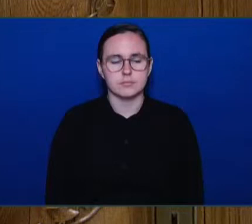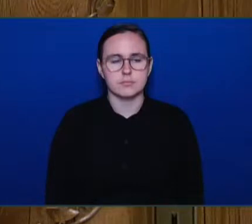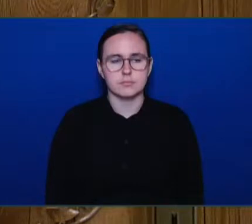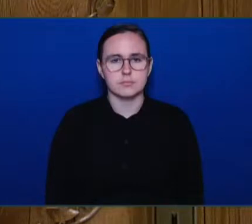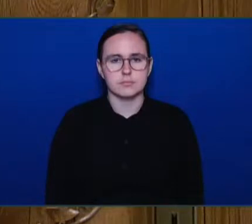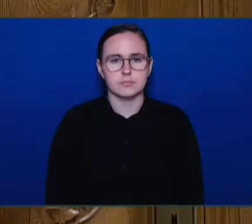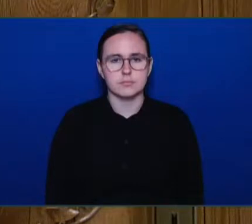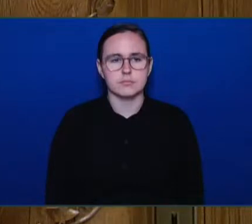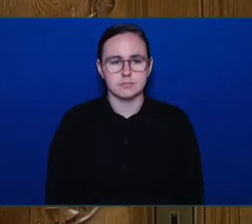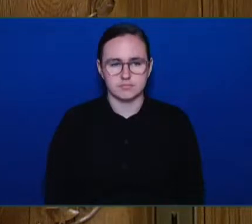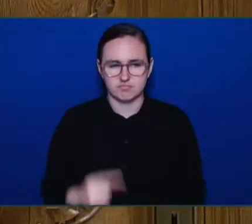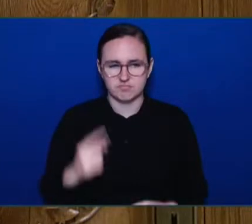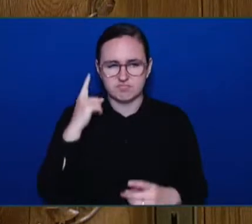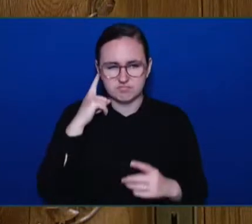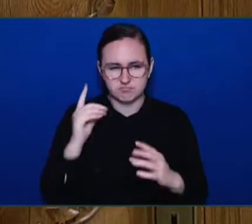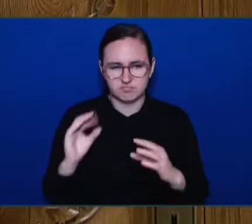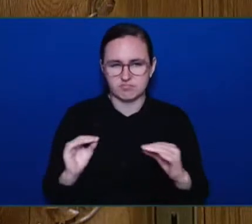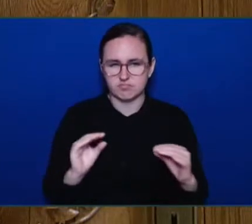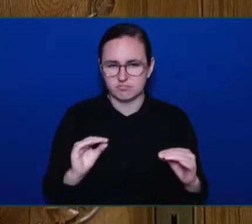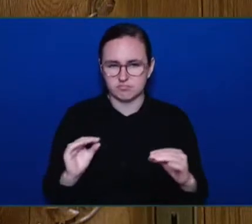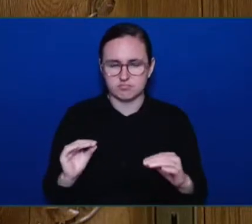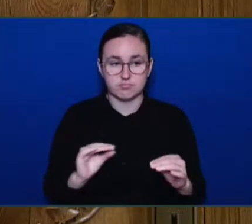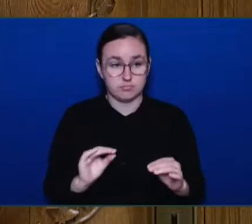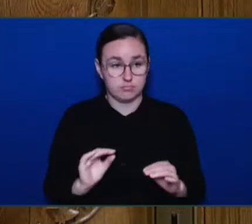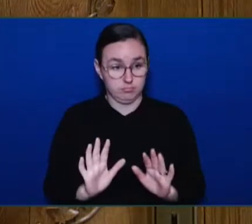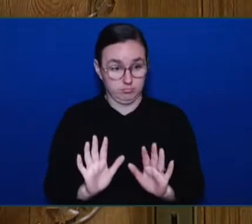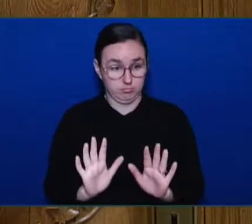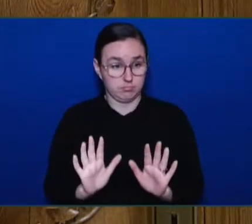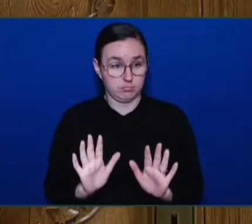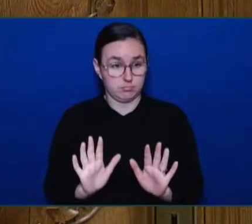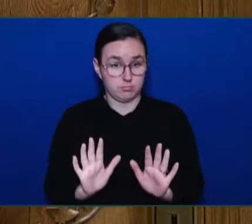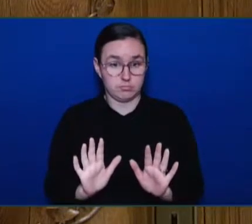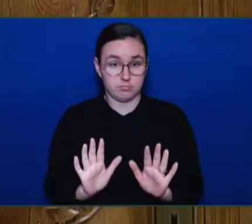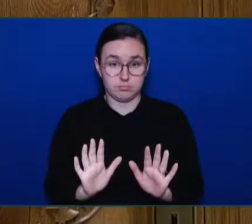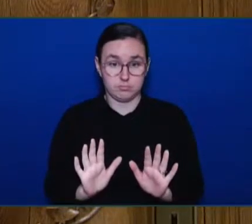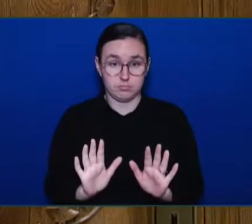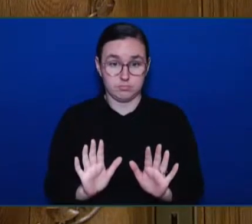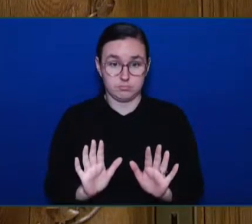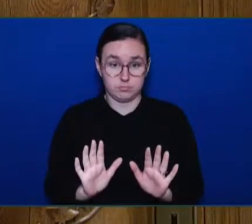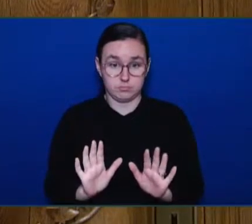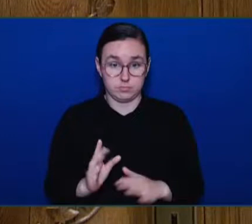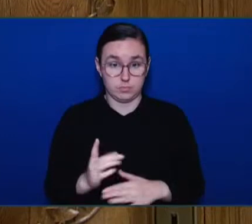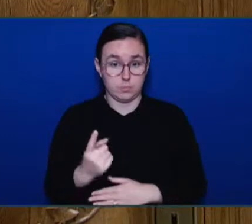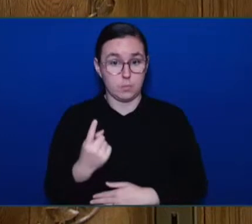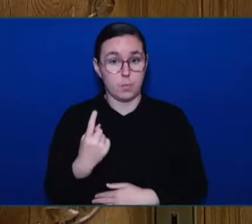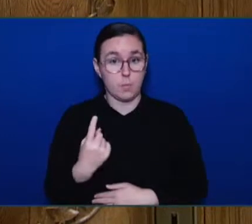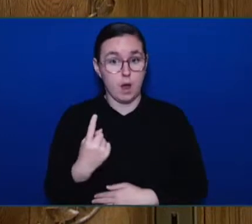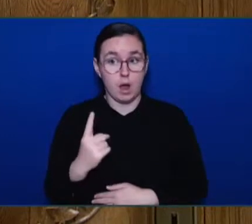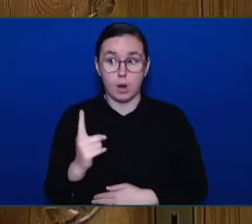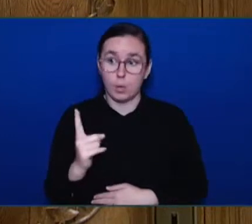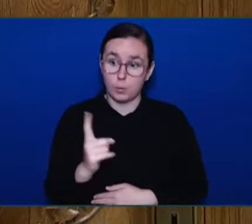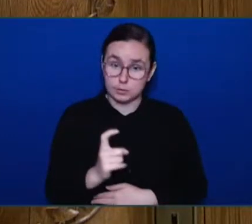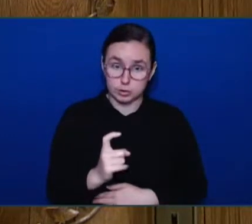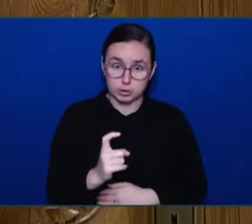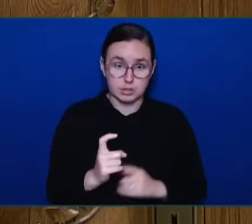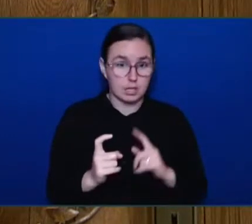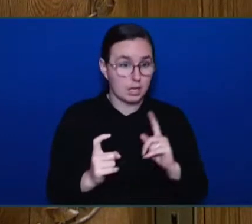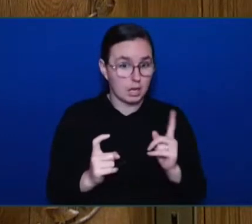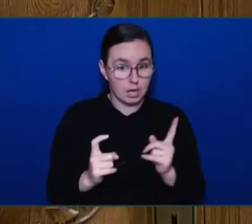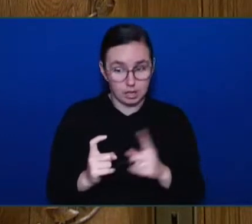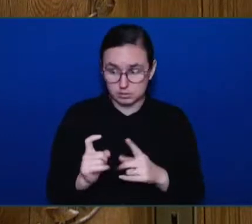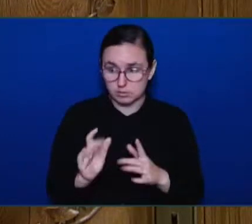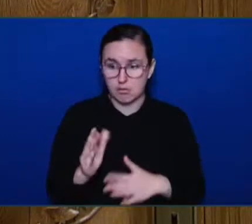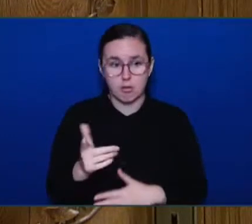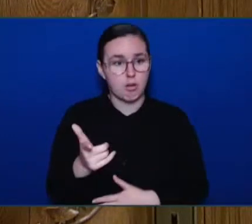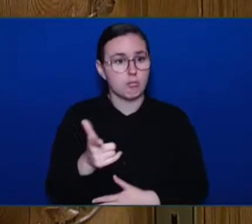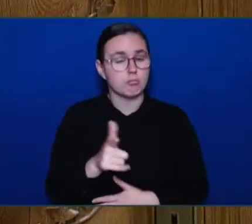Members, one question at a time and one answer at a time. Let's continue. Member for Prince George Valemount. Well,